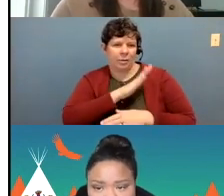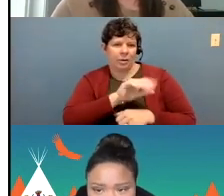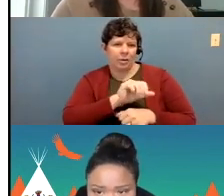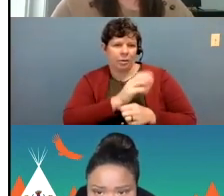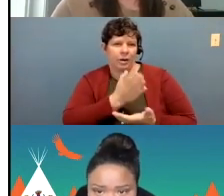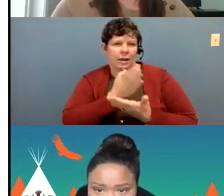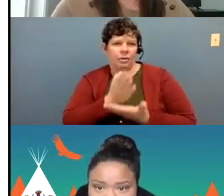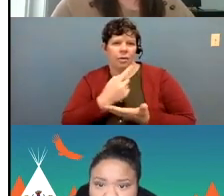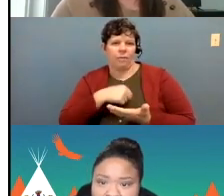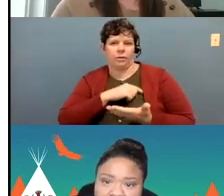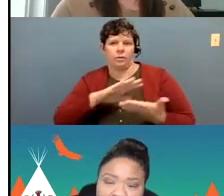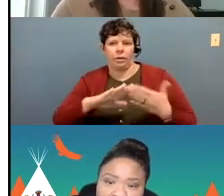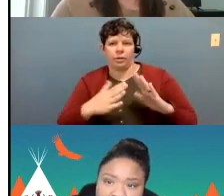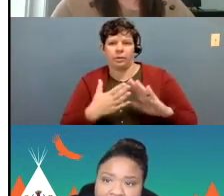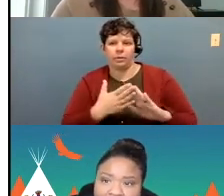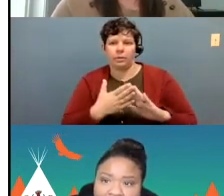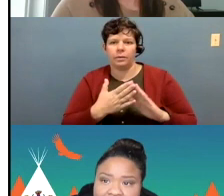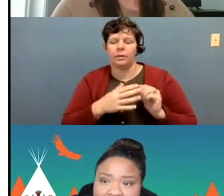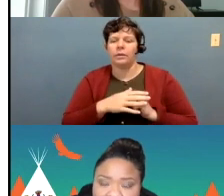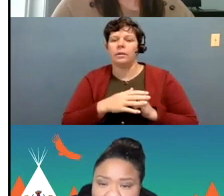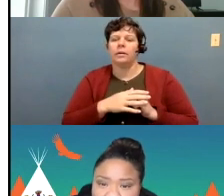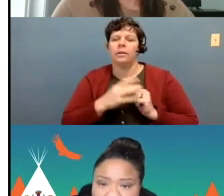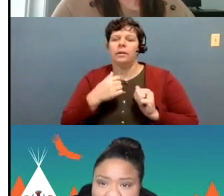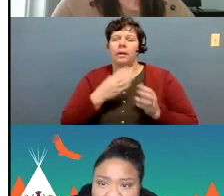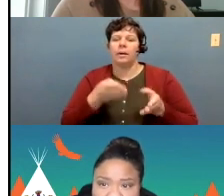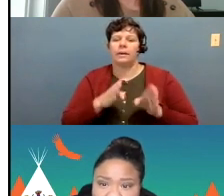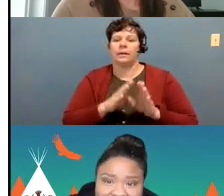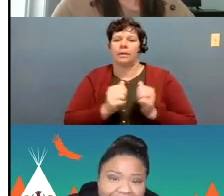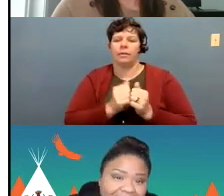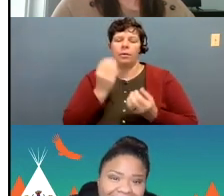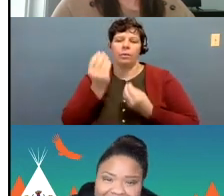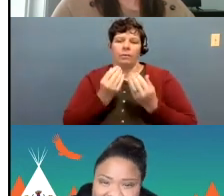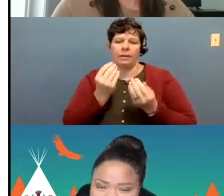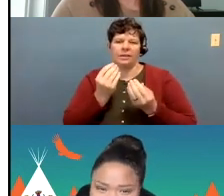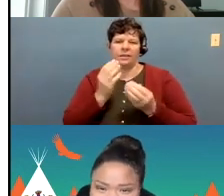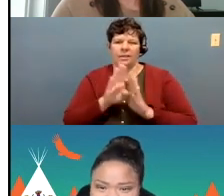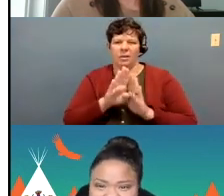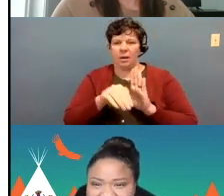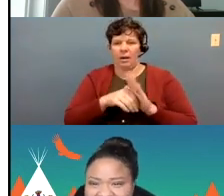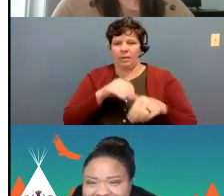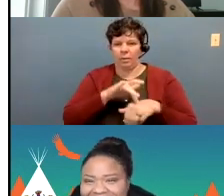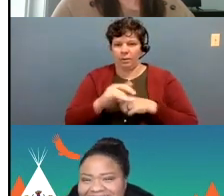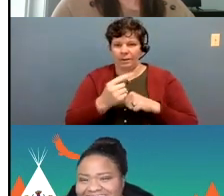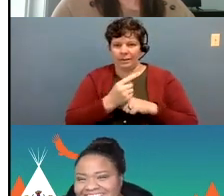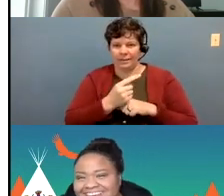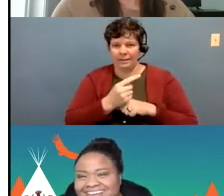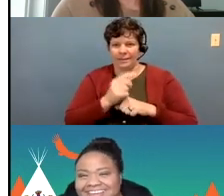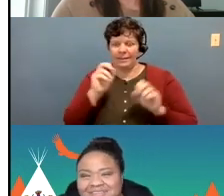our community. I would like to end with a few reflections. We're going to end about a half an hour early today, which is totally